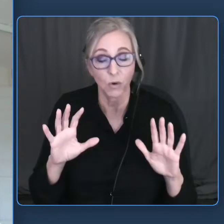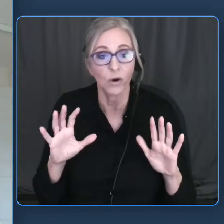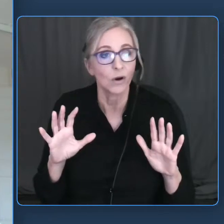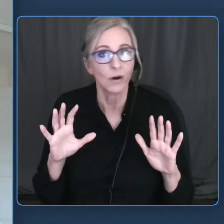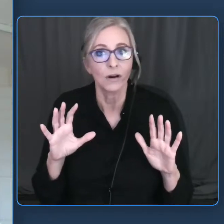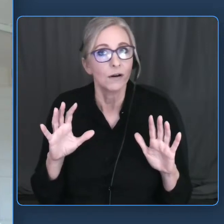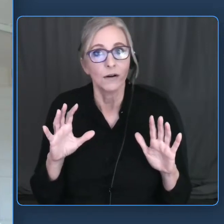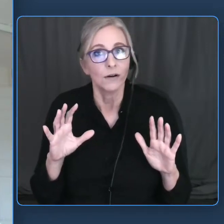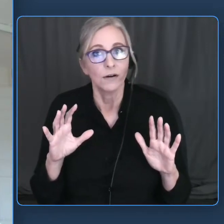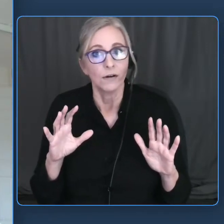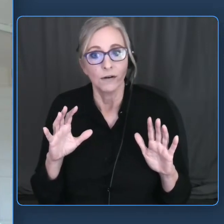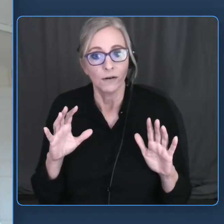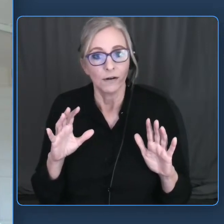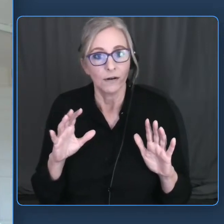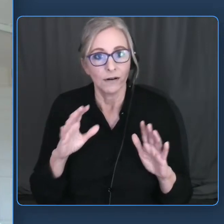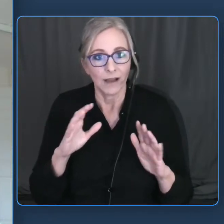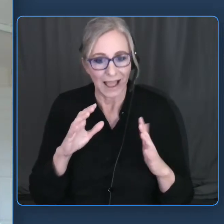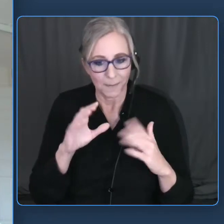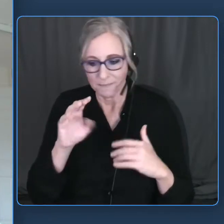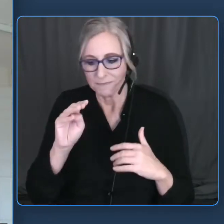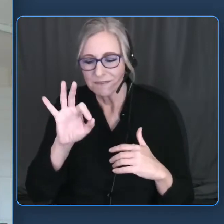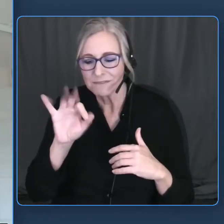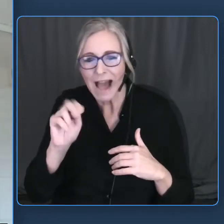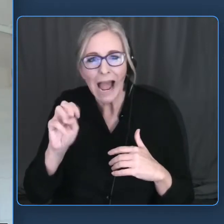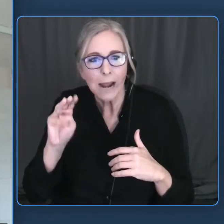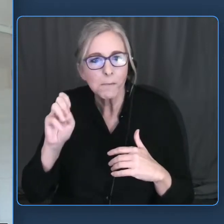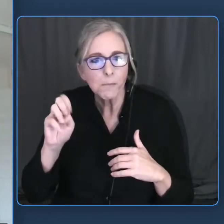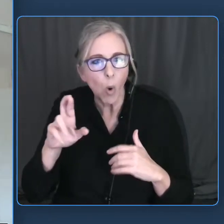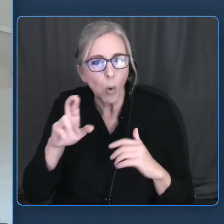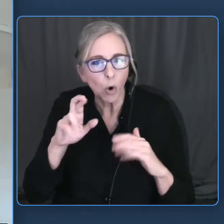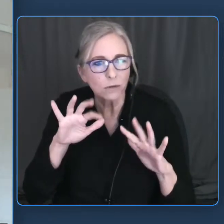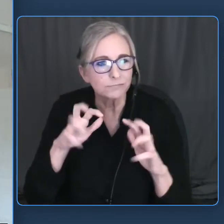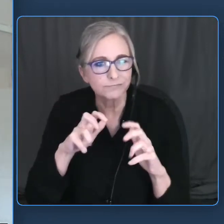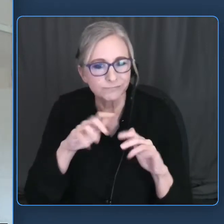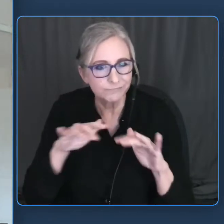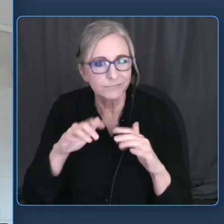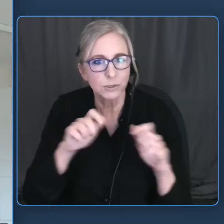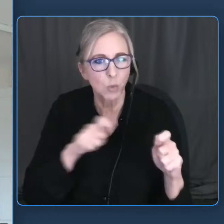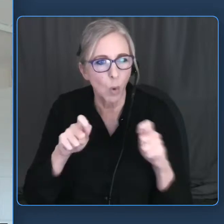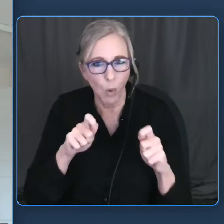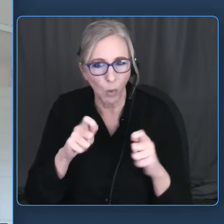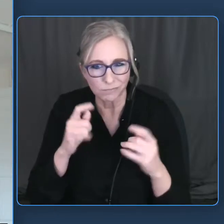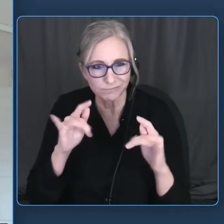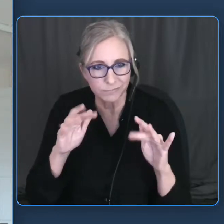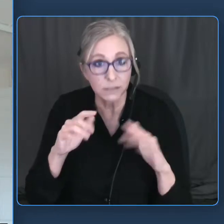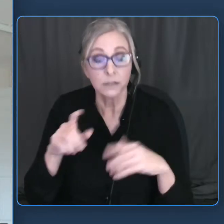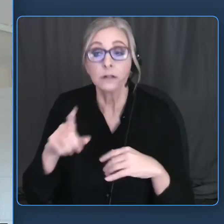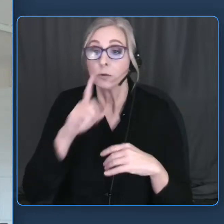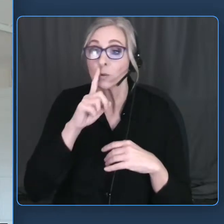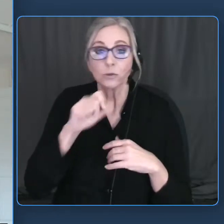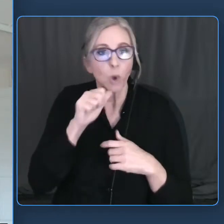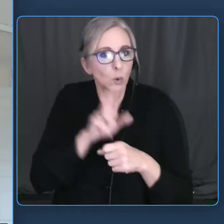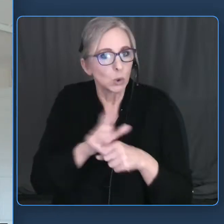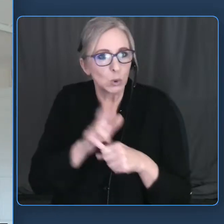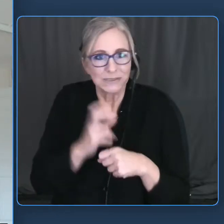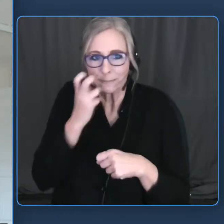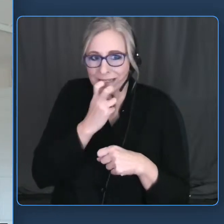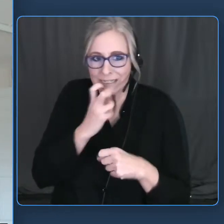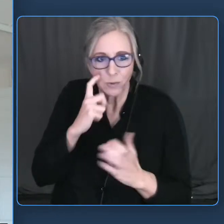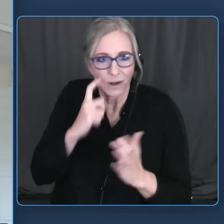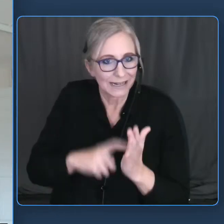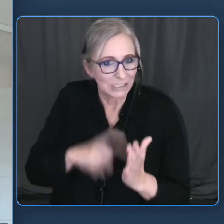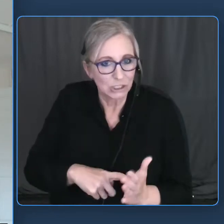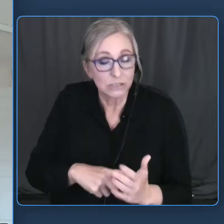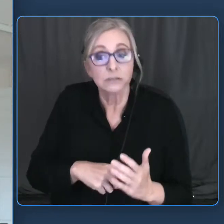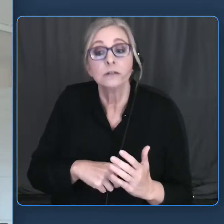have fine motor control. And I actually don't use speech